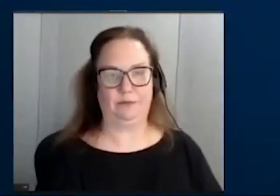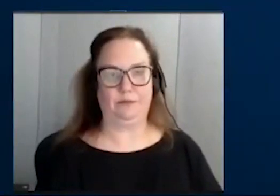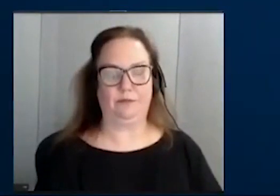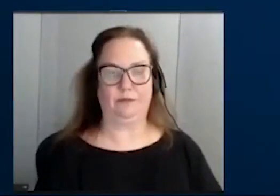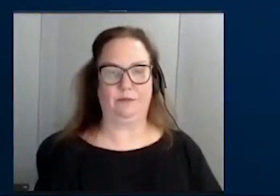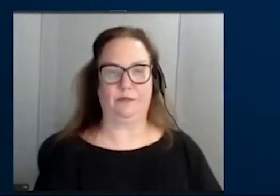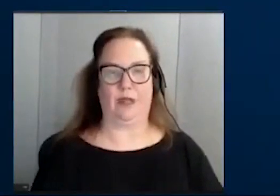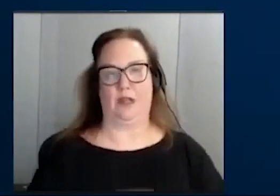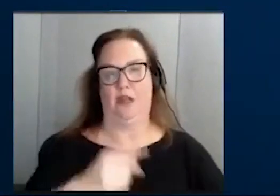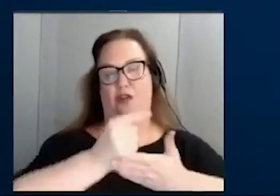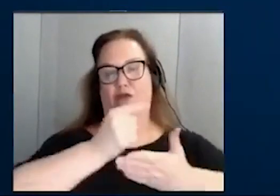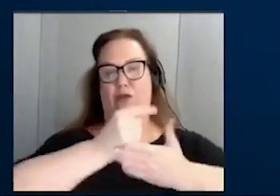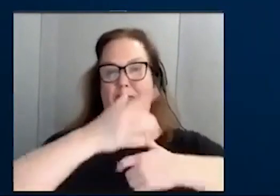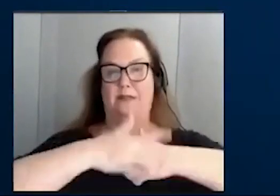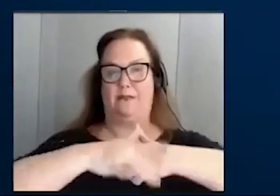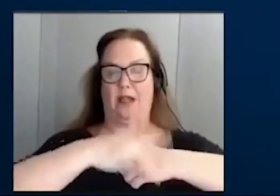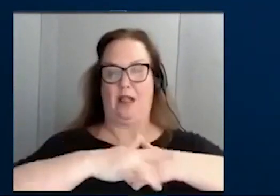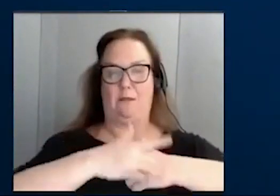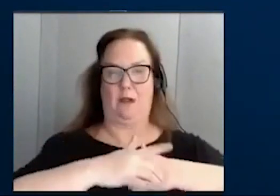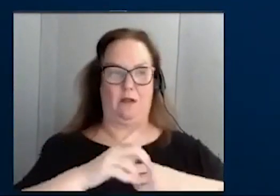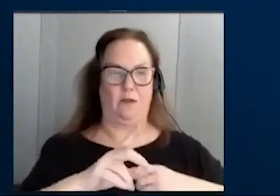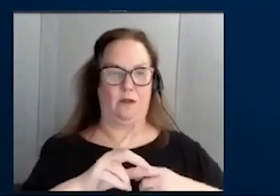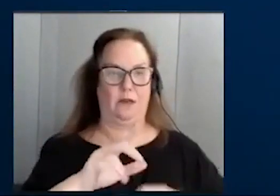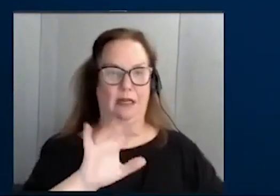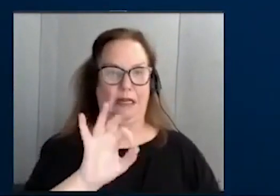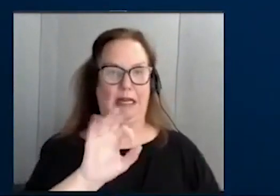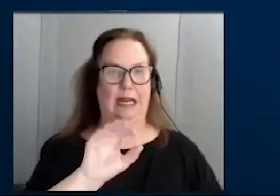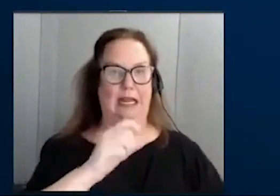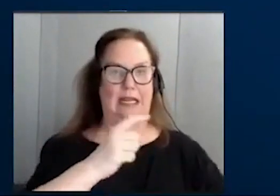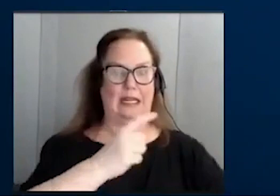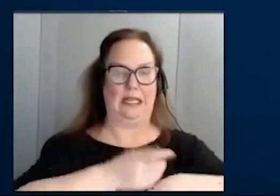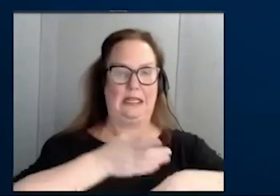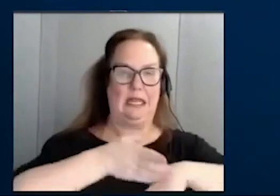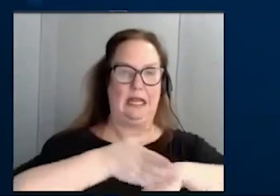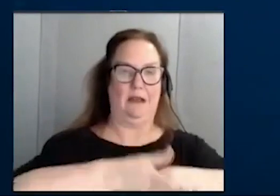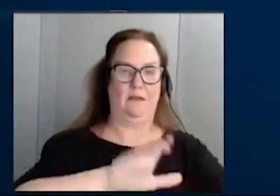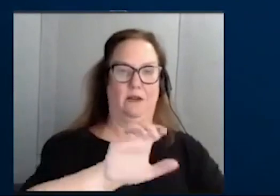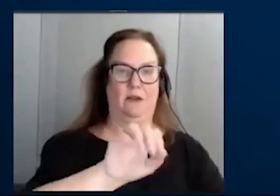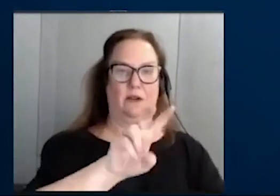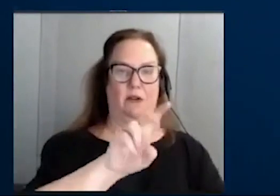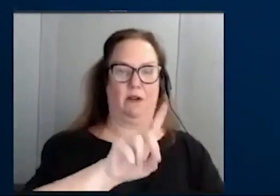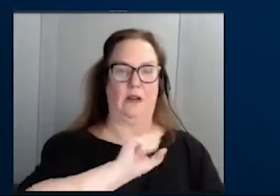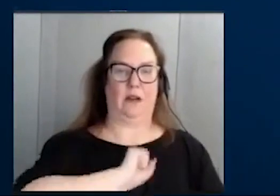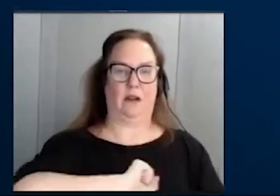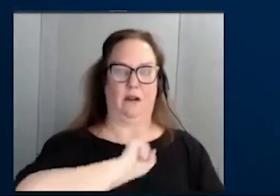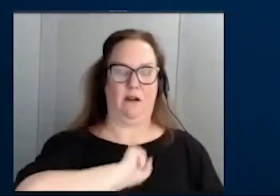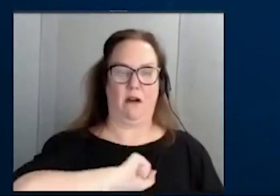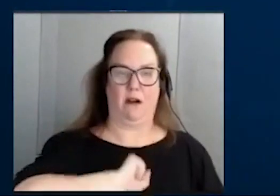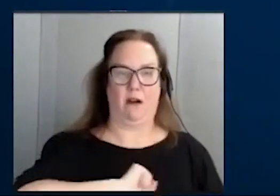treatments might be available for one who is 90 days post-COVID who continues to cough excessively.